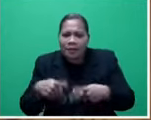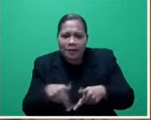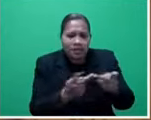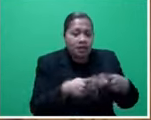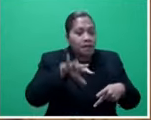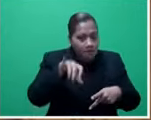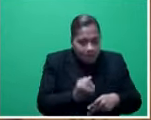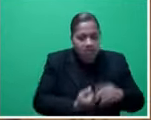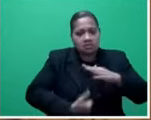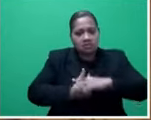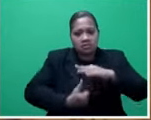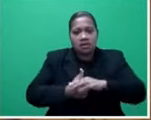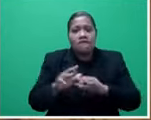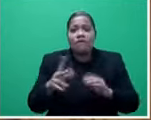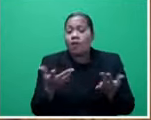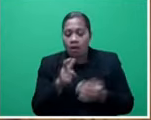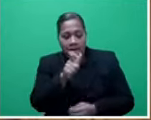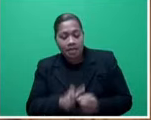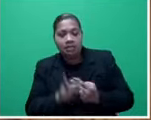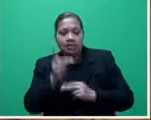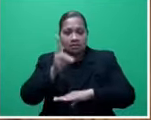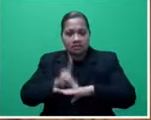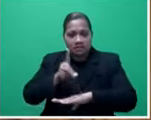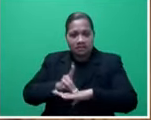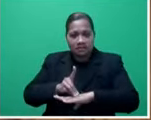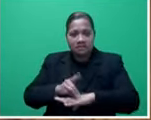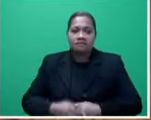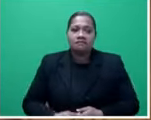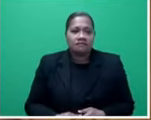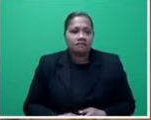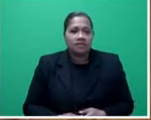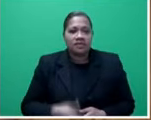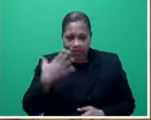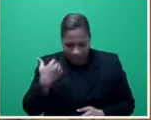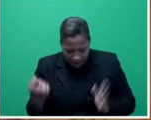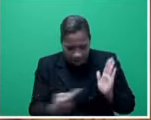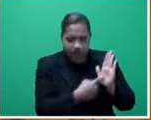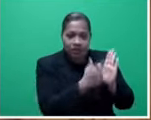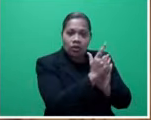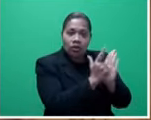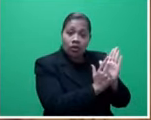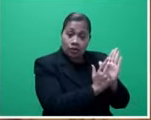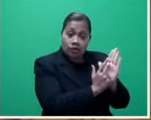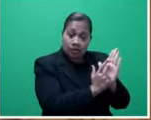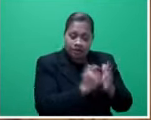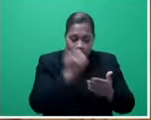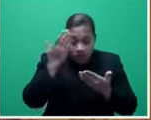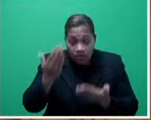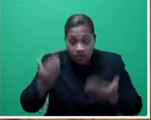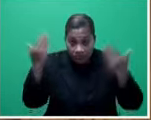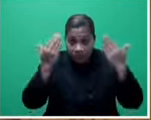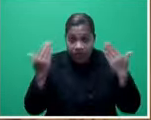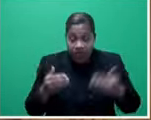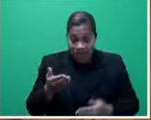reasonable access for persons with disabilities to the extent that is prescribed by the law. Honourable Speaker, this